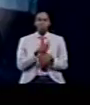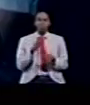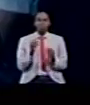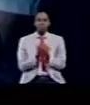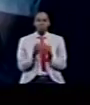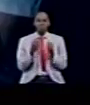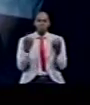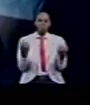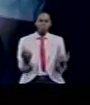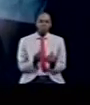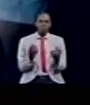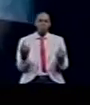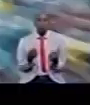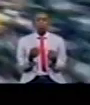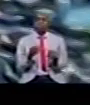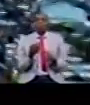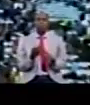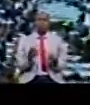Amen. Amen. Amen.